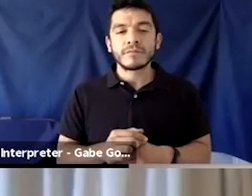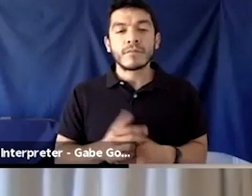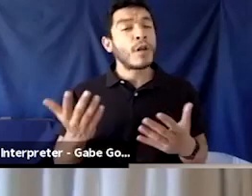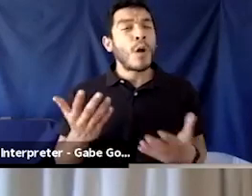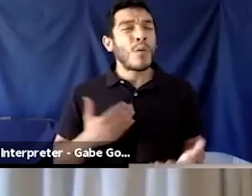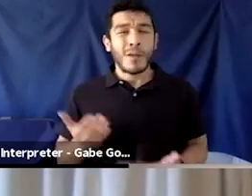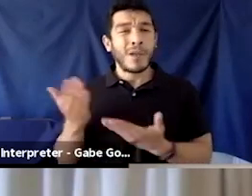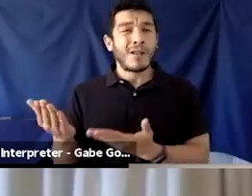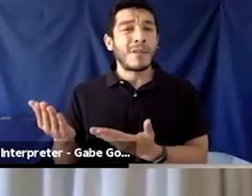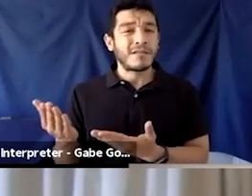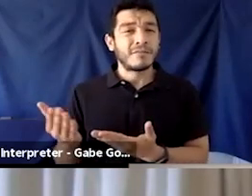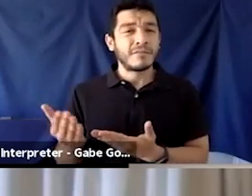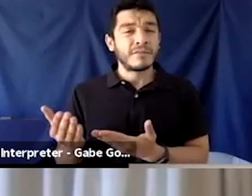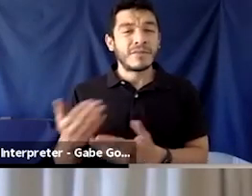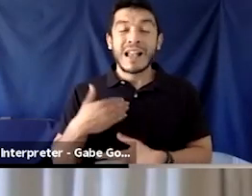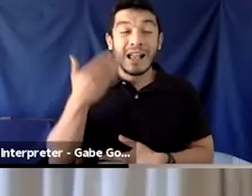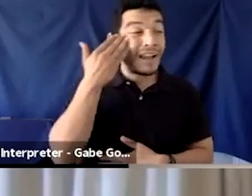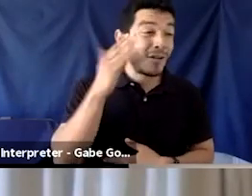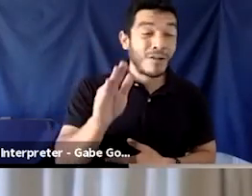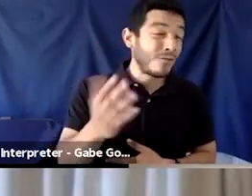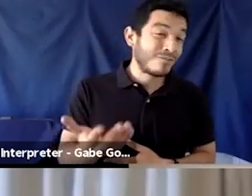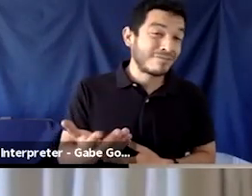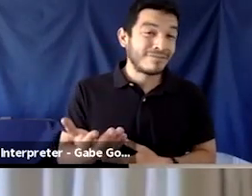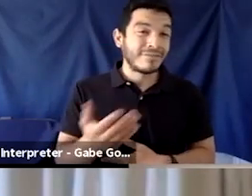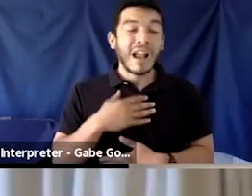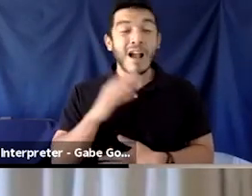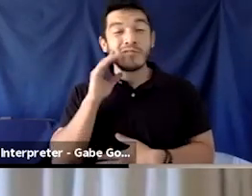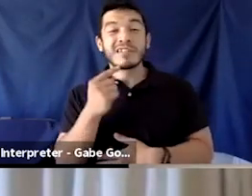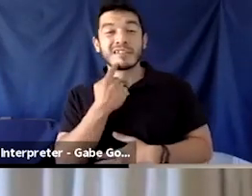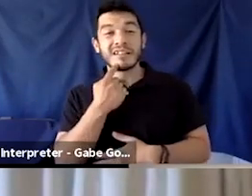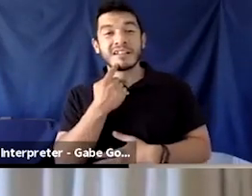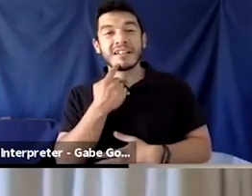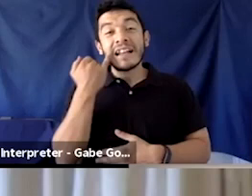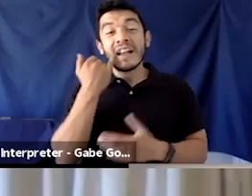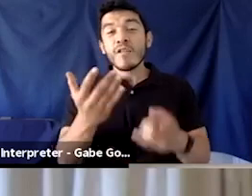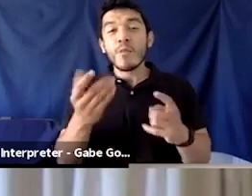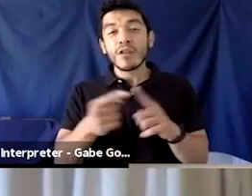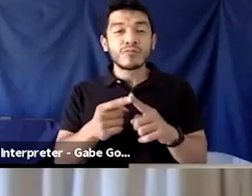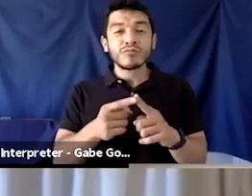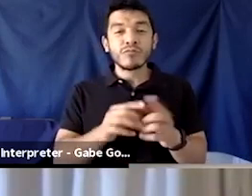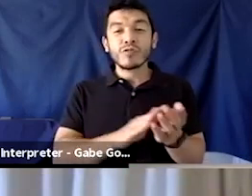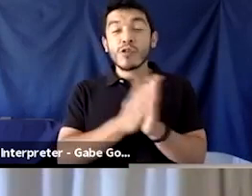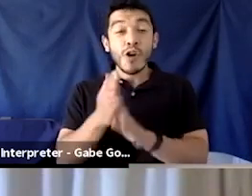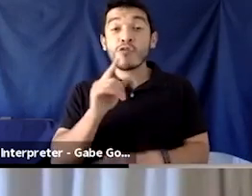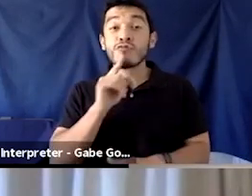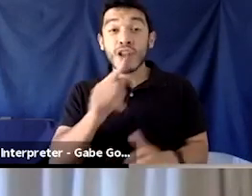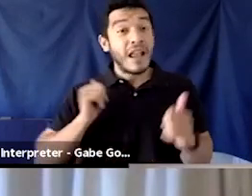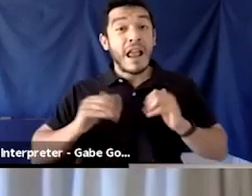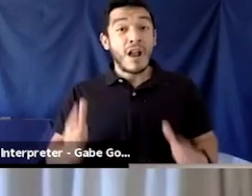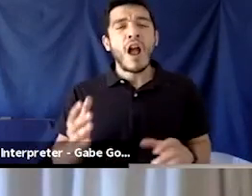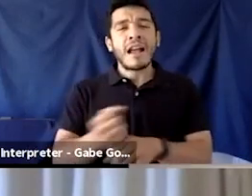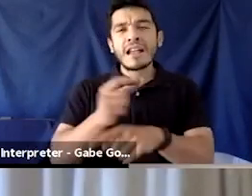recommend? I don't know, my love. I would say that if you wanted to be a real actor, get some training,